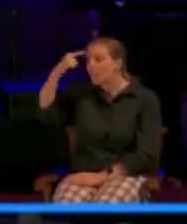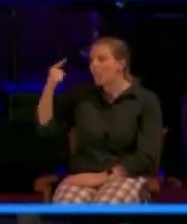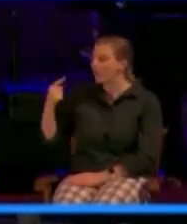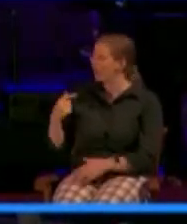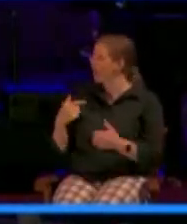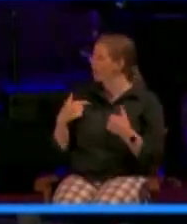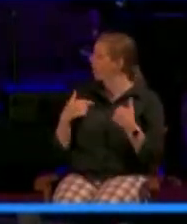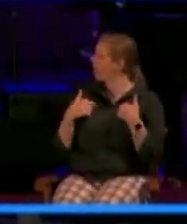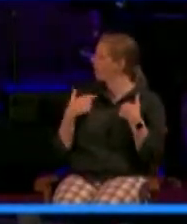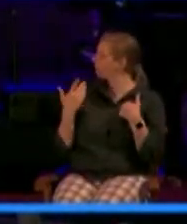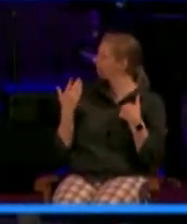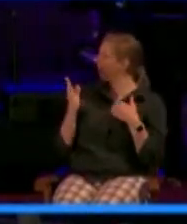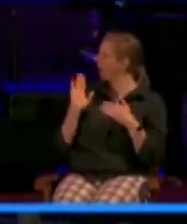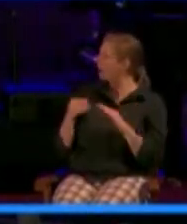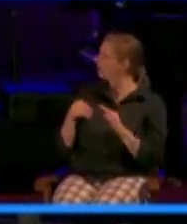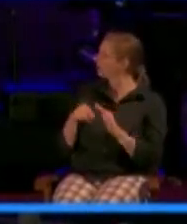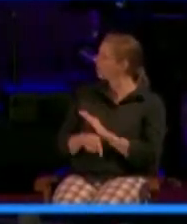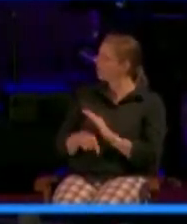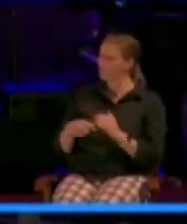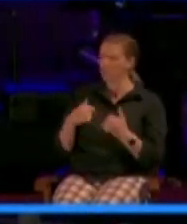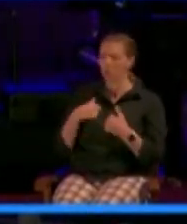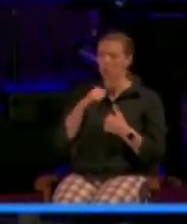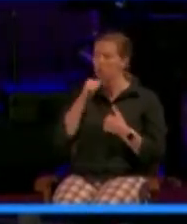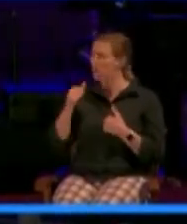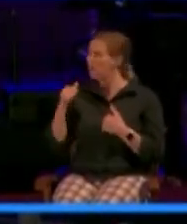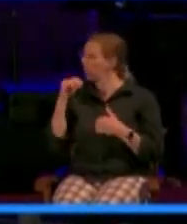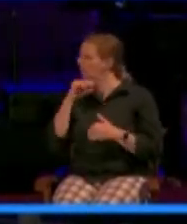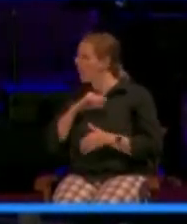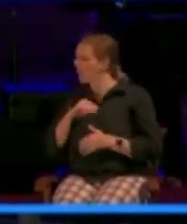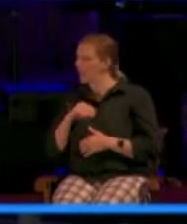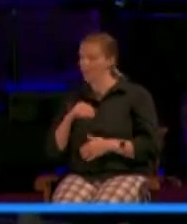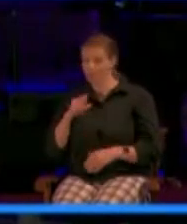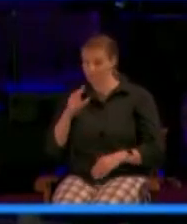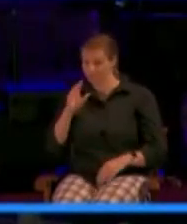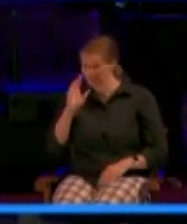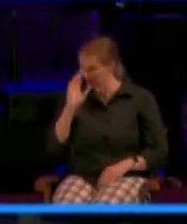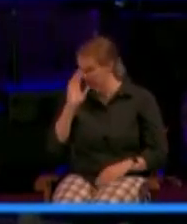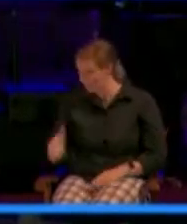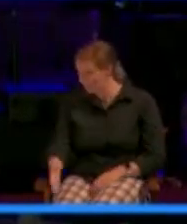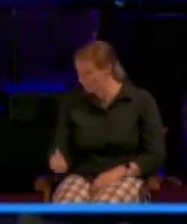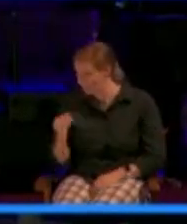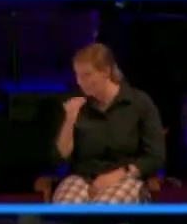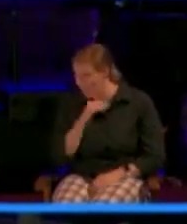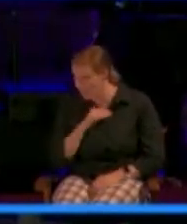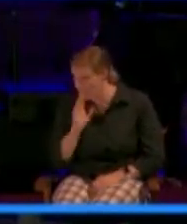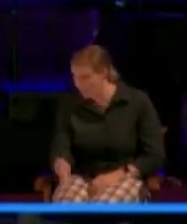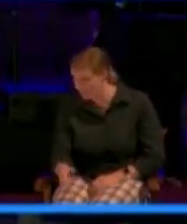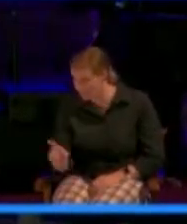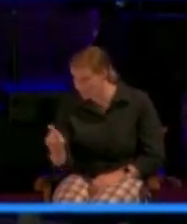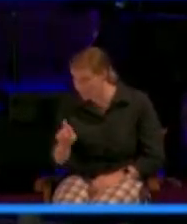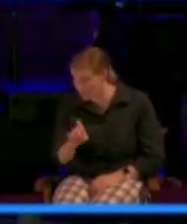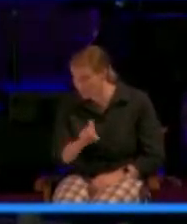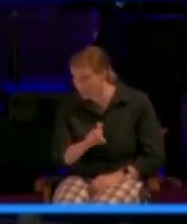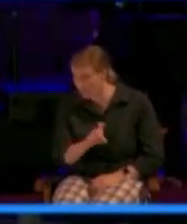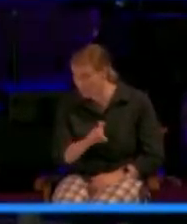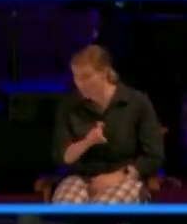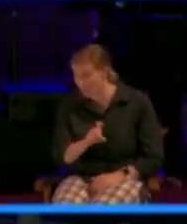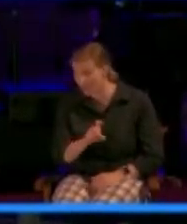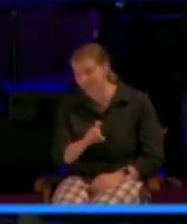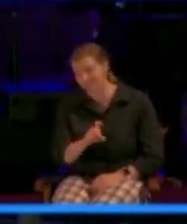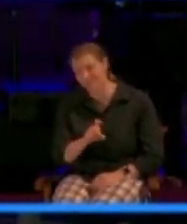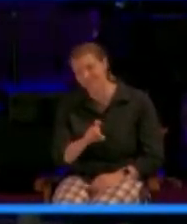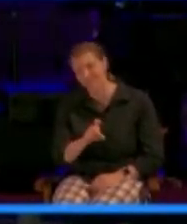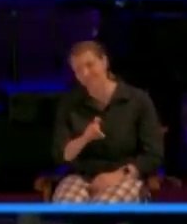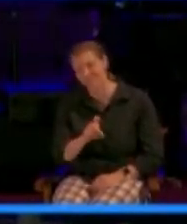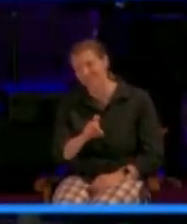Yeah. They've been the standard, the goal by which we judged our character and our conduct. But at the end of the day,